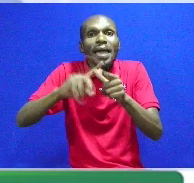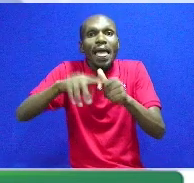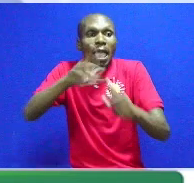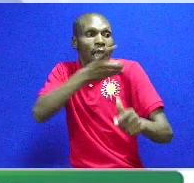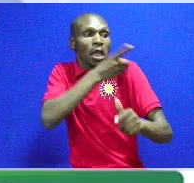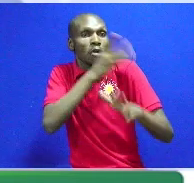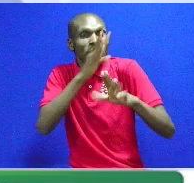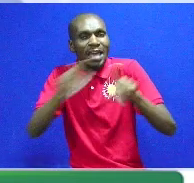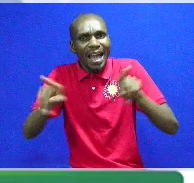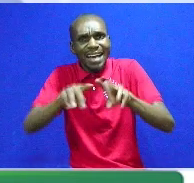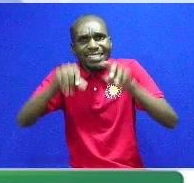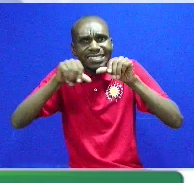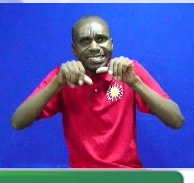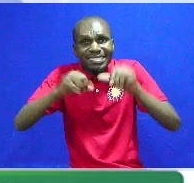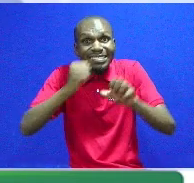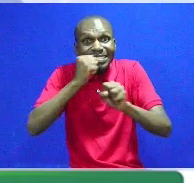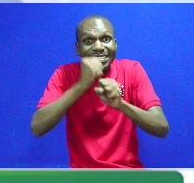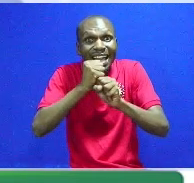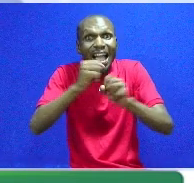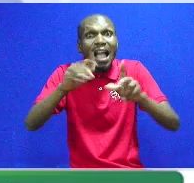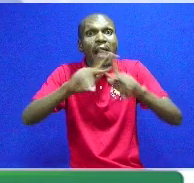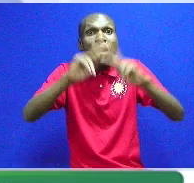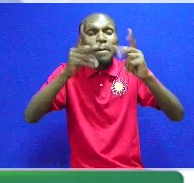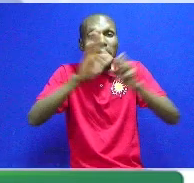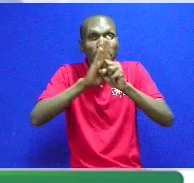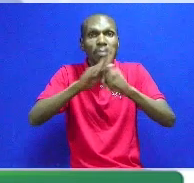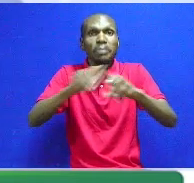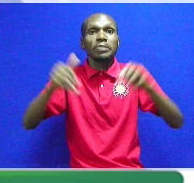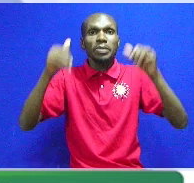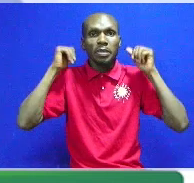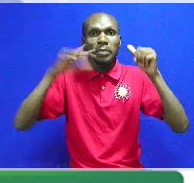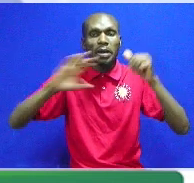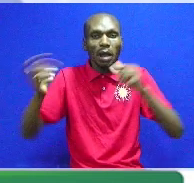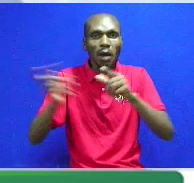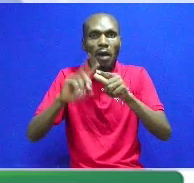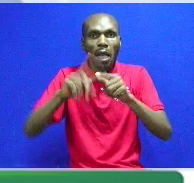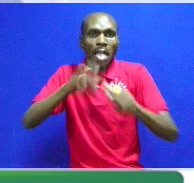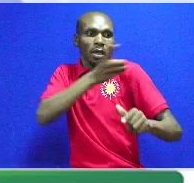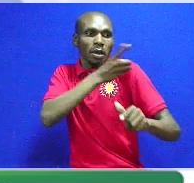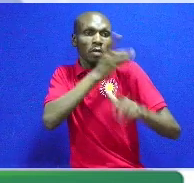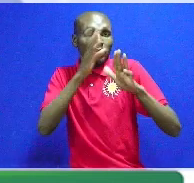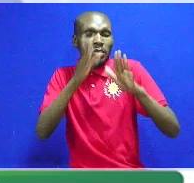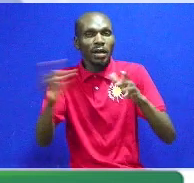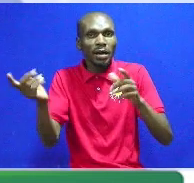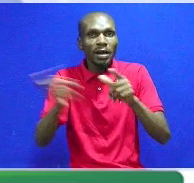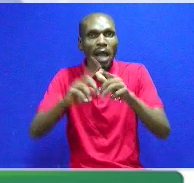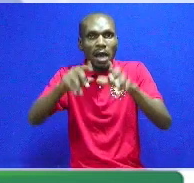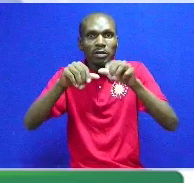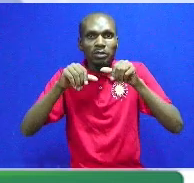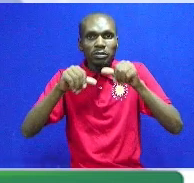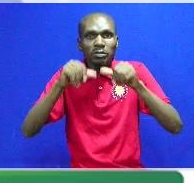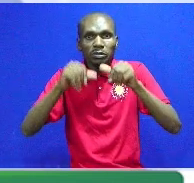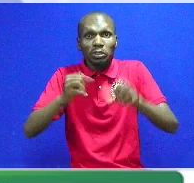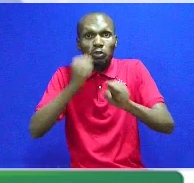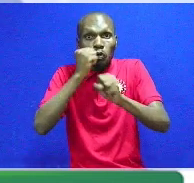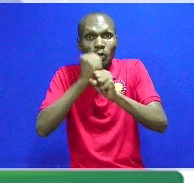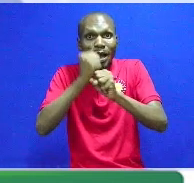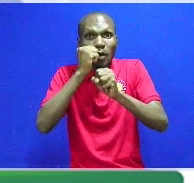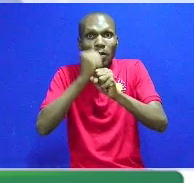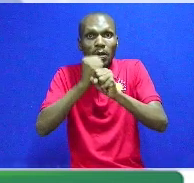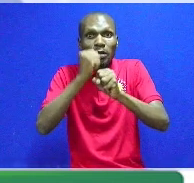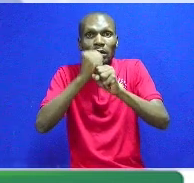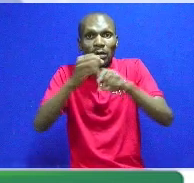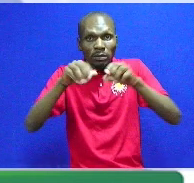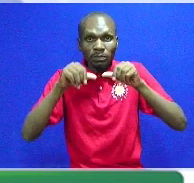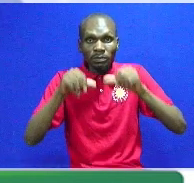nemeremeri bagenrete ku kirania akinsemo aho imeje county ya Nyamira abanyagetari yabo ni go bate runa mbagenrete no muri mono sembagenrete